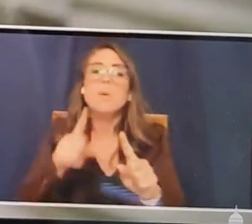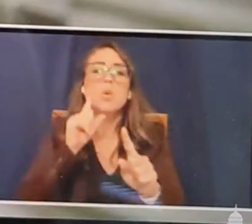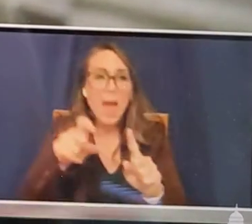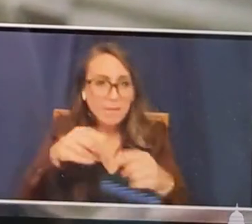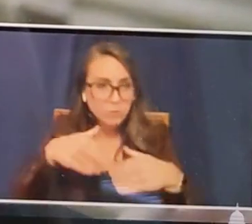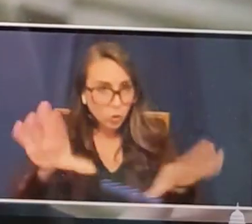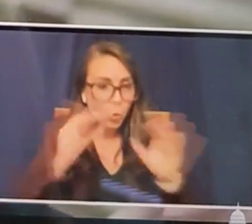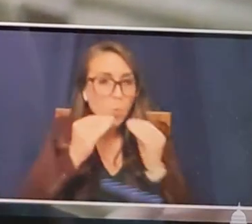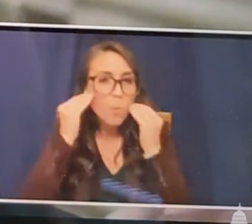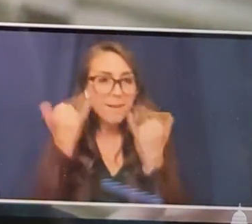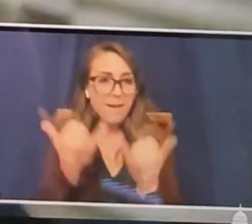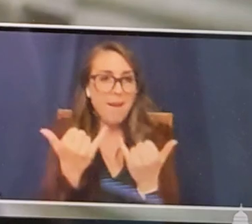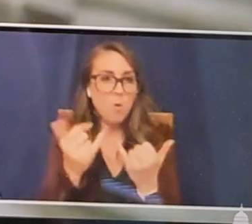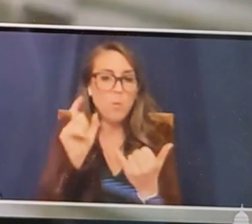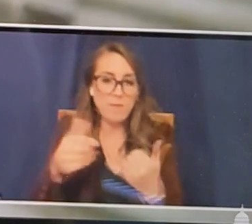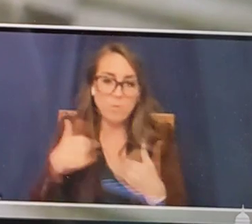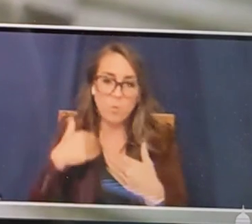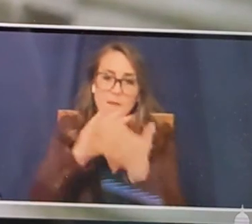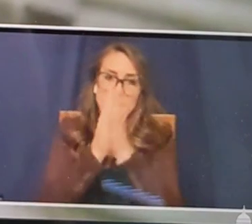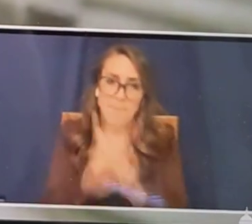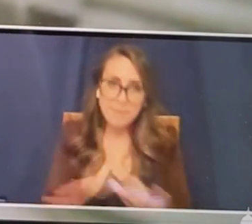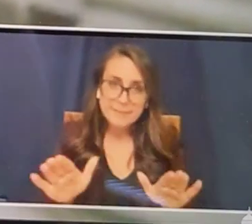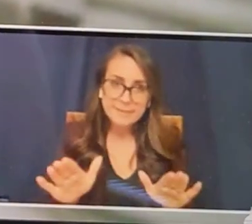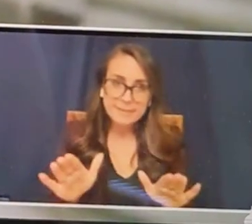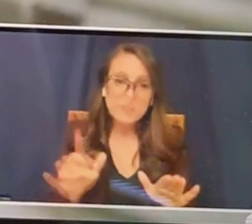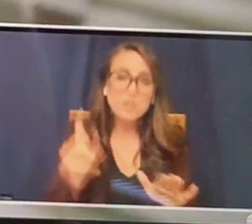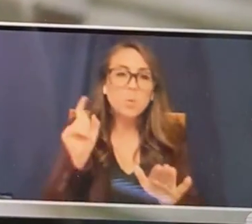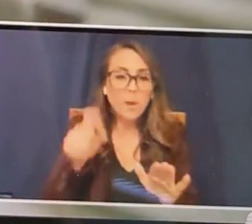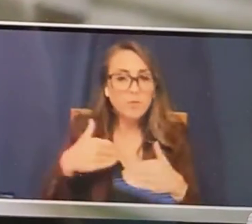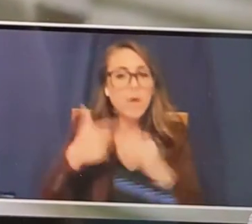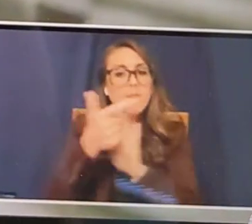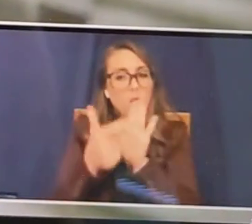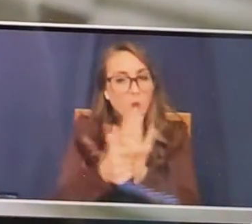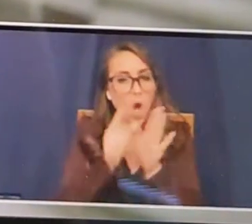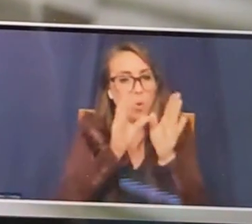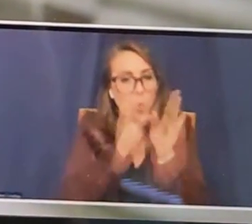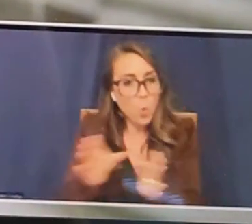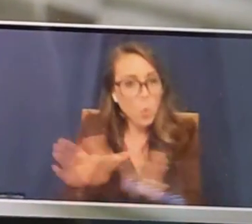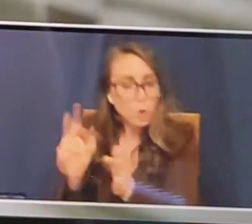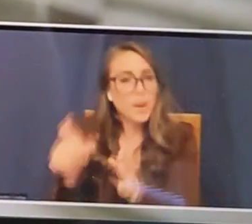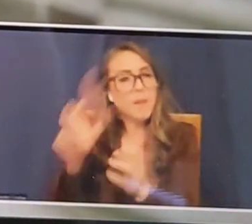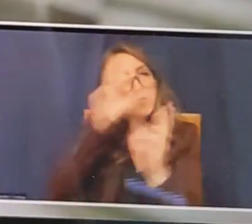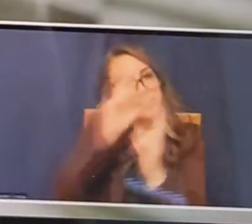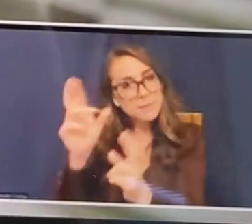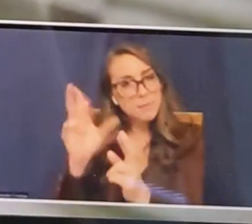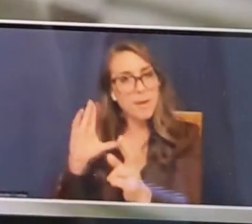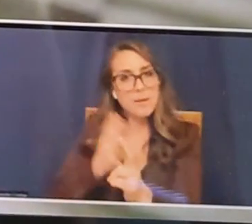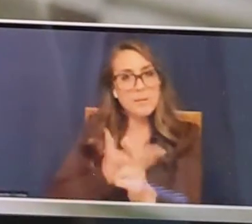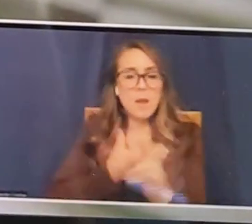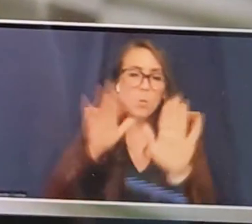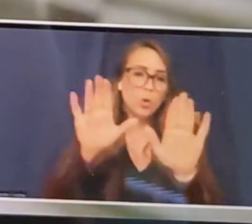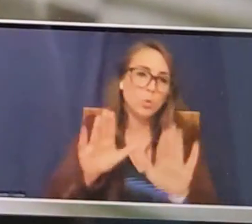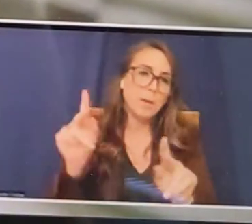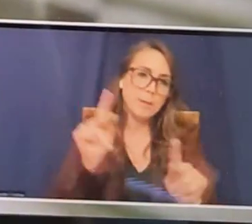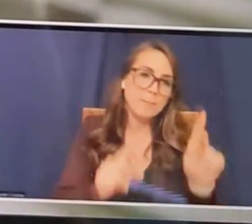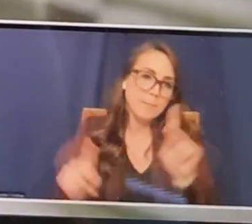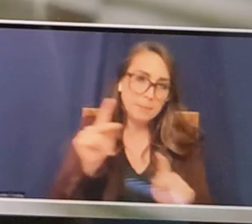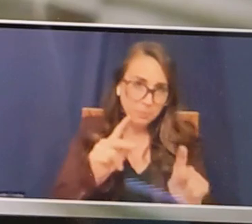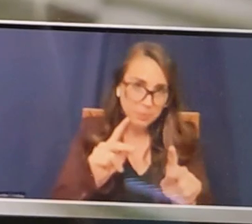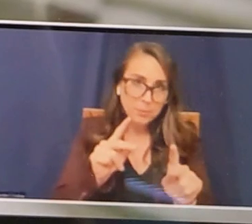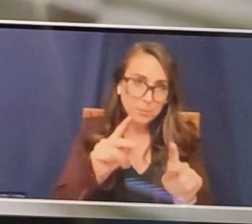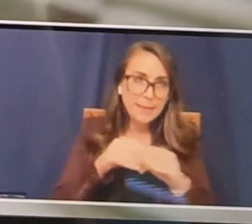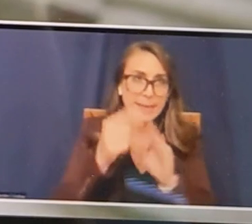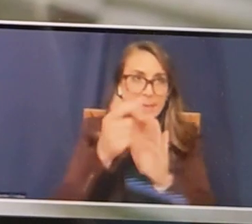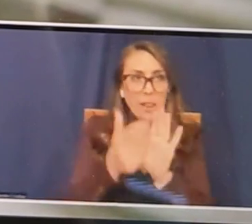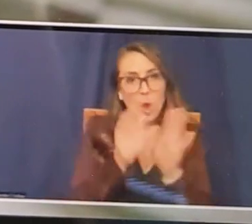We have to have peace. We have to have law and order. We have to respect our great people in law and order. We don't